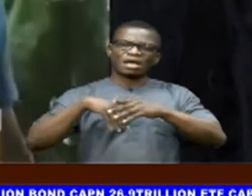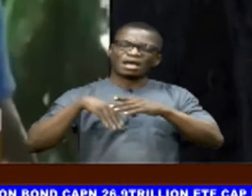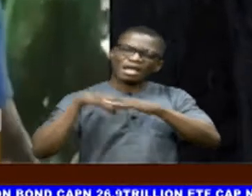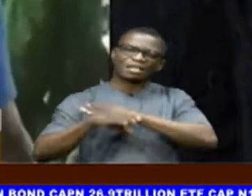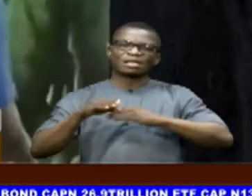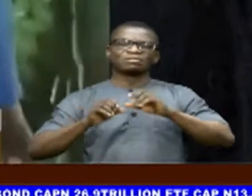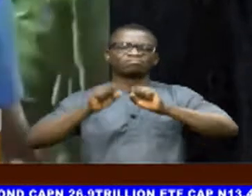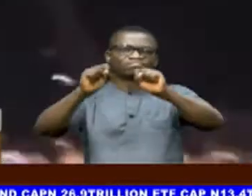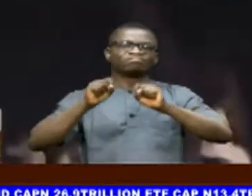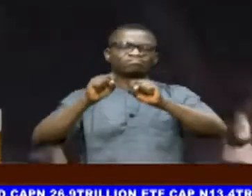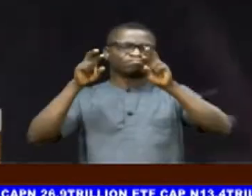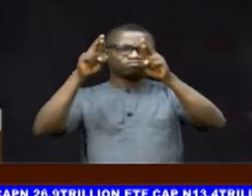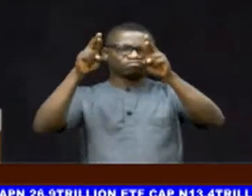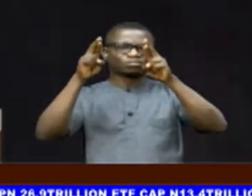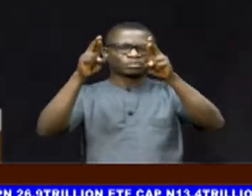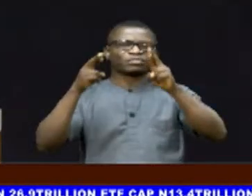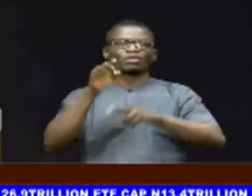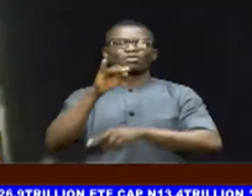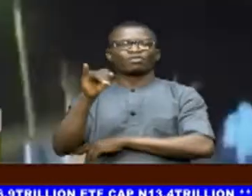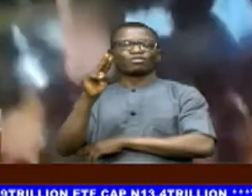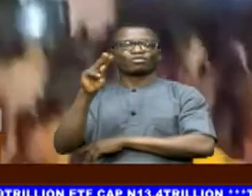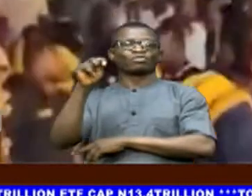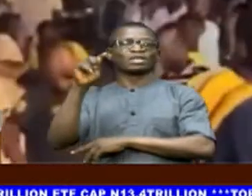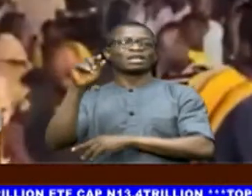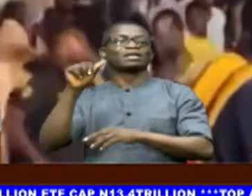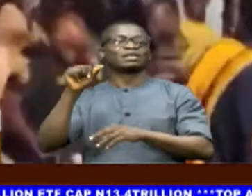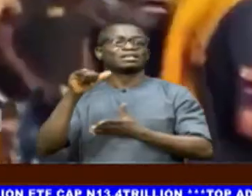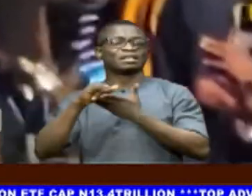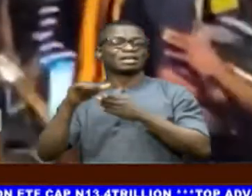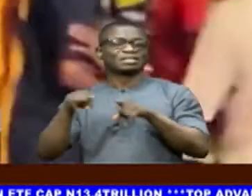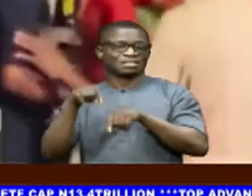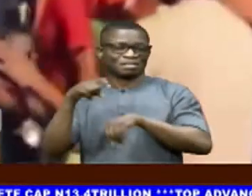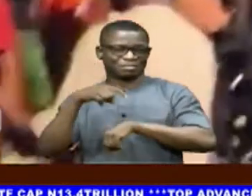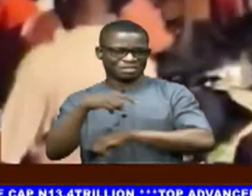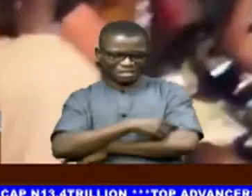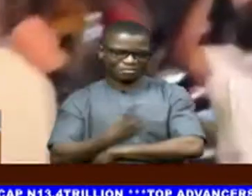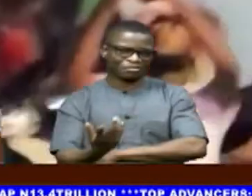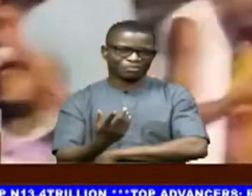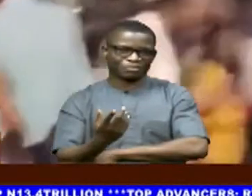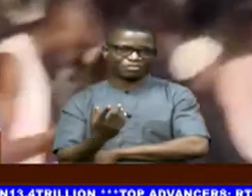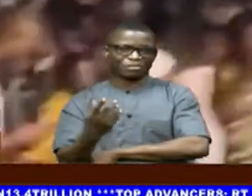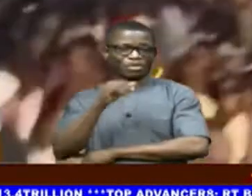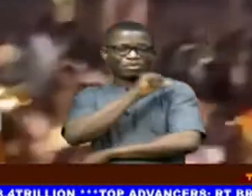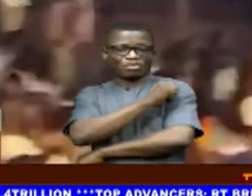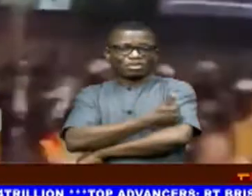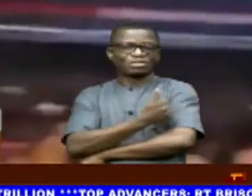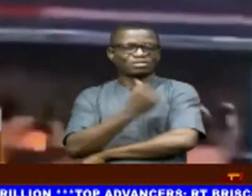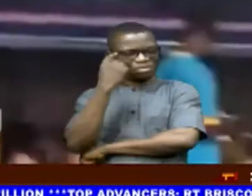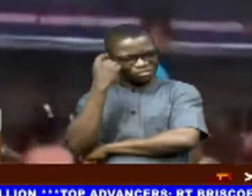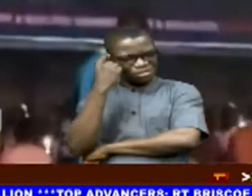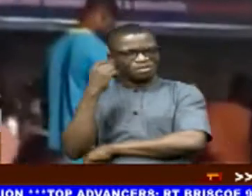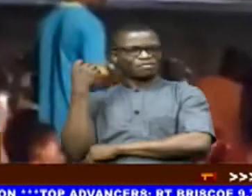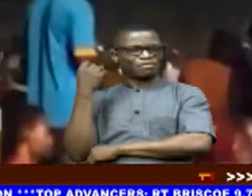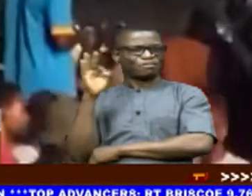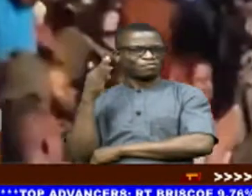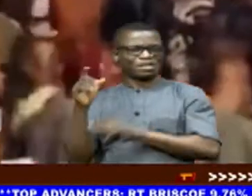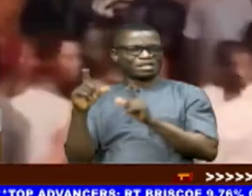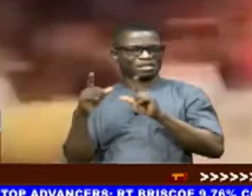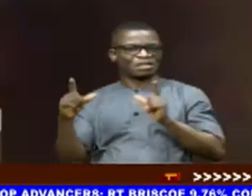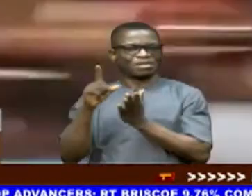Ouagadougou, in support of the junta on the same day. The authorities suspended the French-language news magazine Une